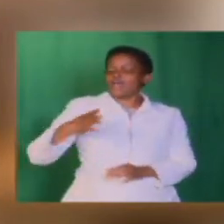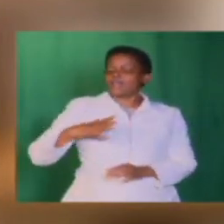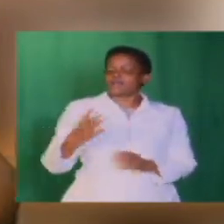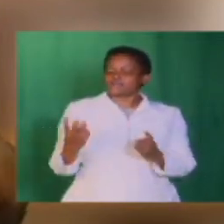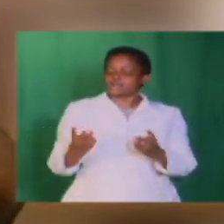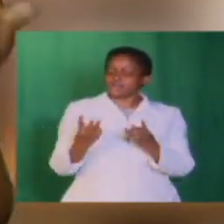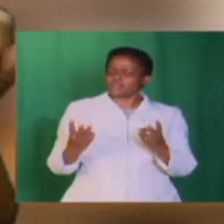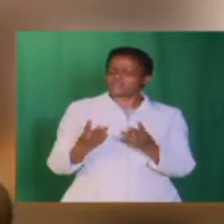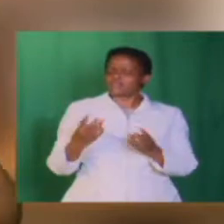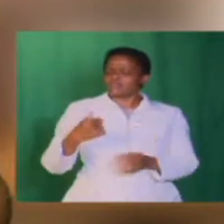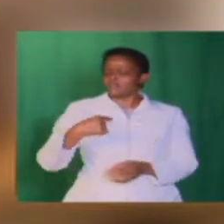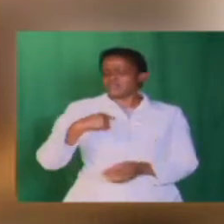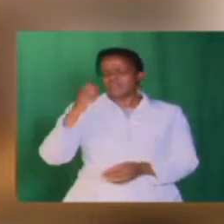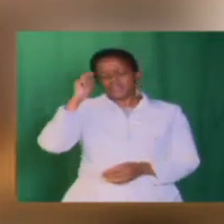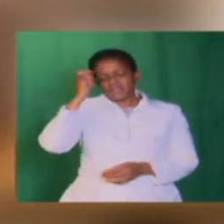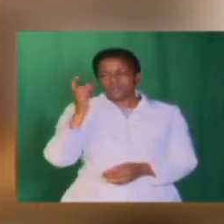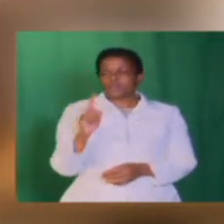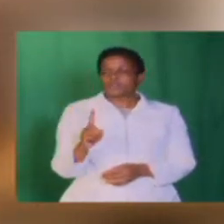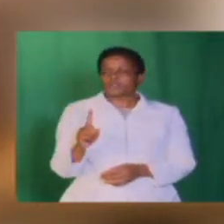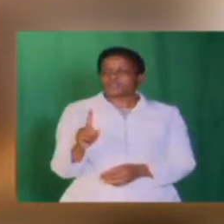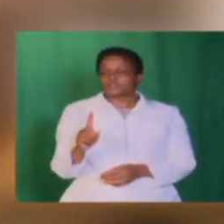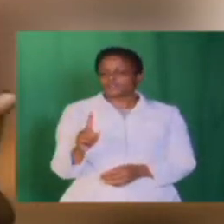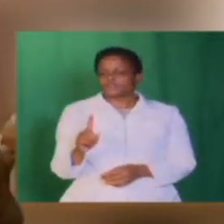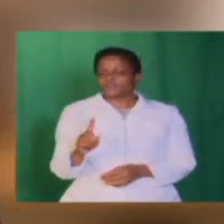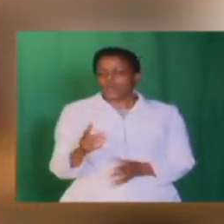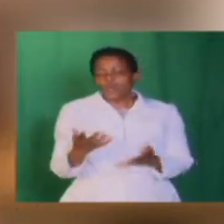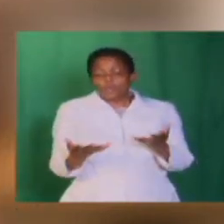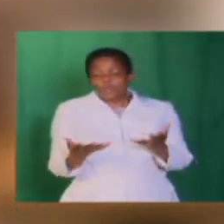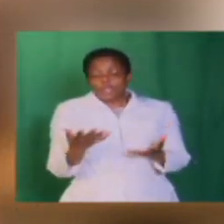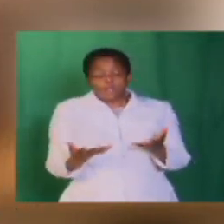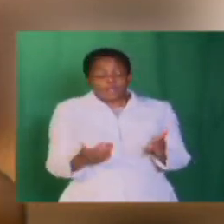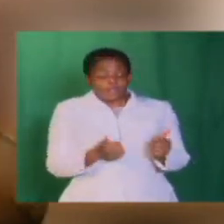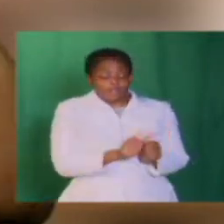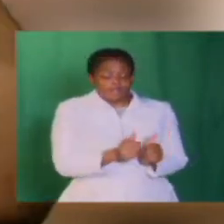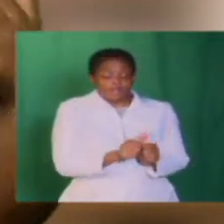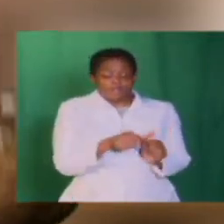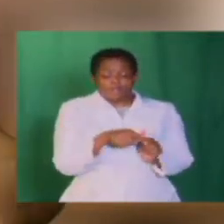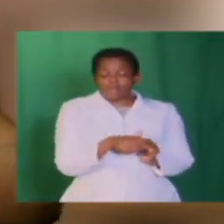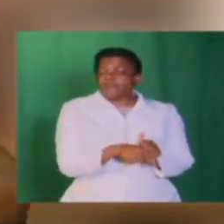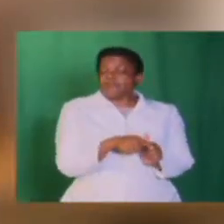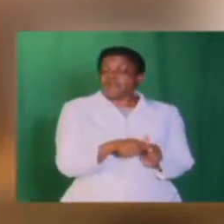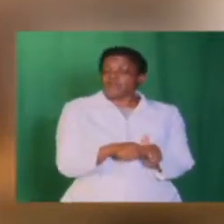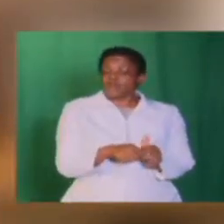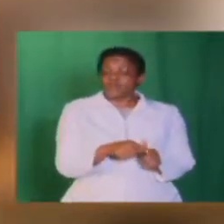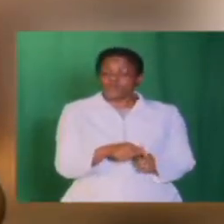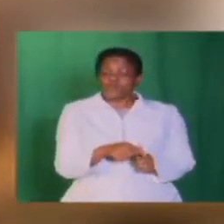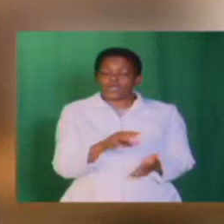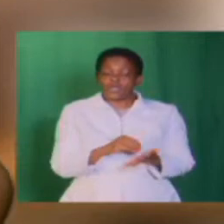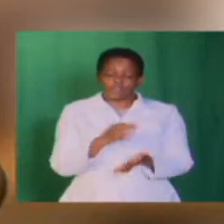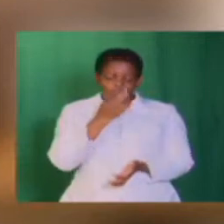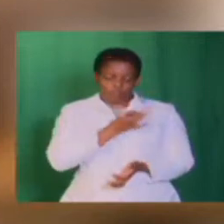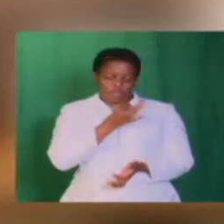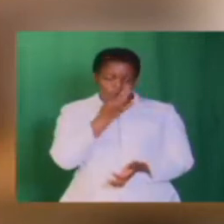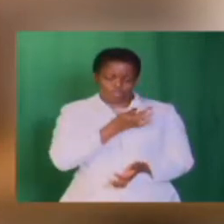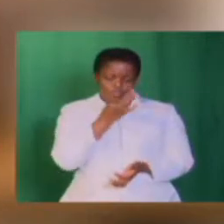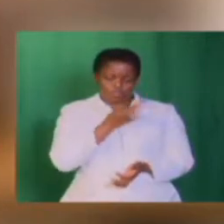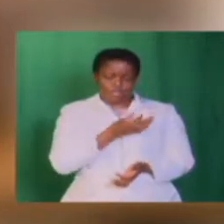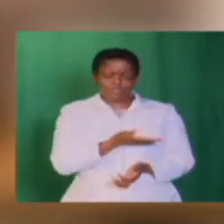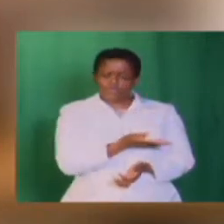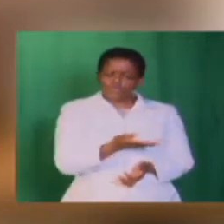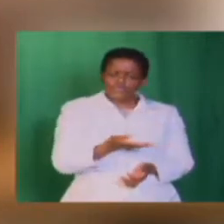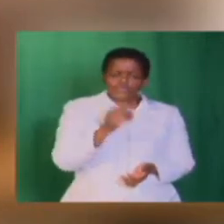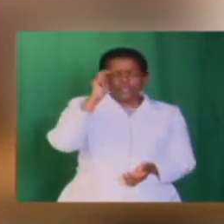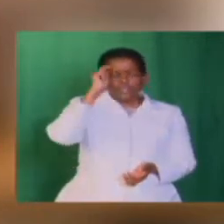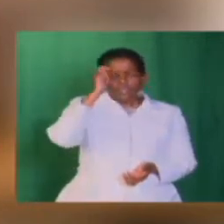something? Let's say maybe there is a friend of yours who is in a relationship. What is your opinion about that? So when we speak, we are